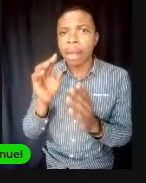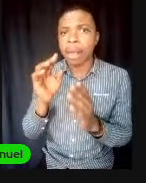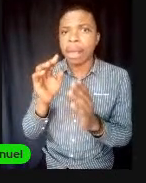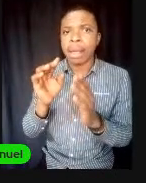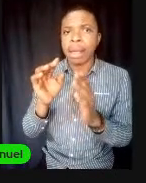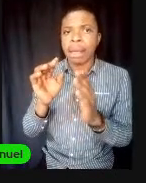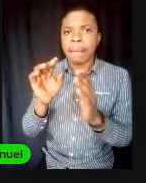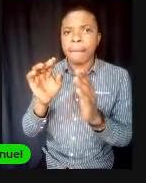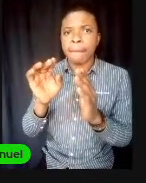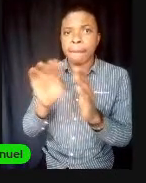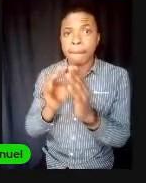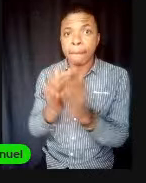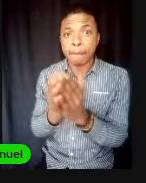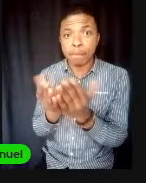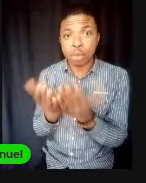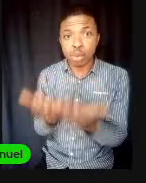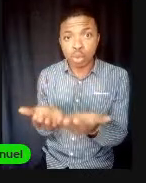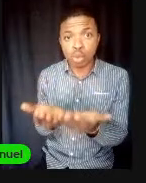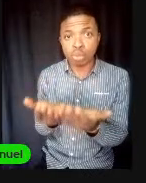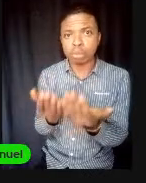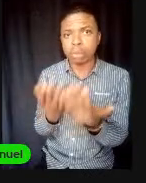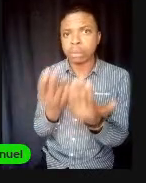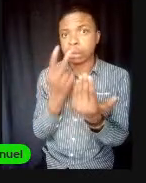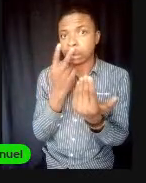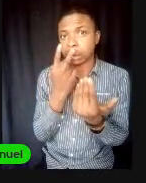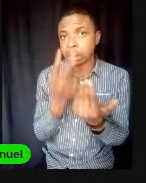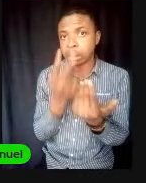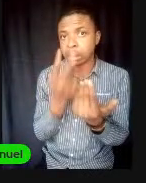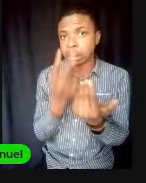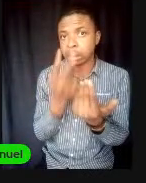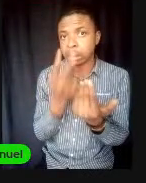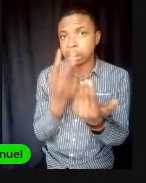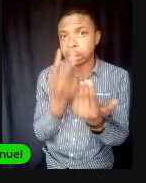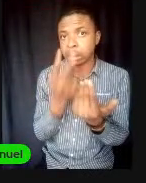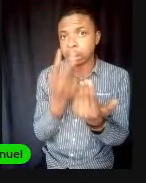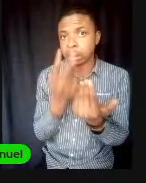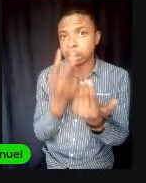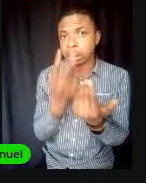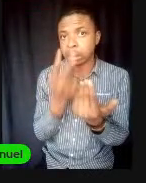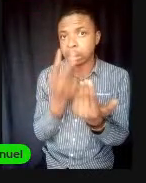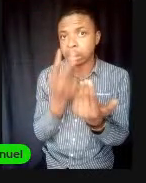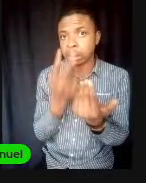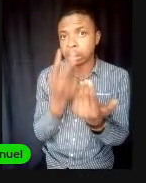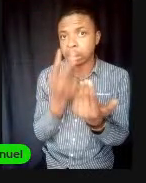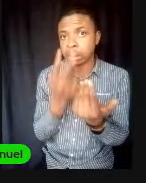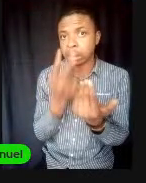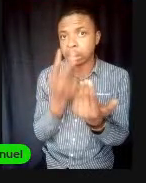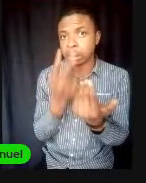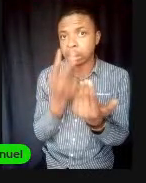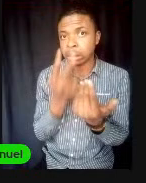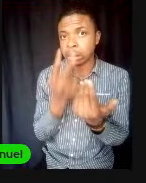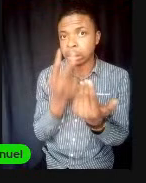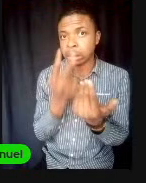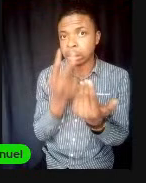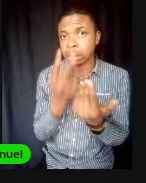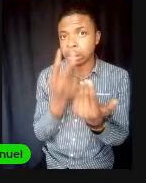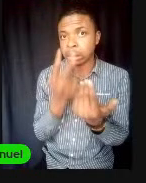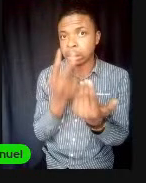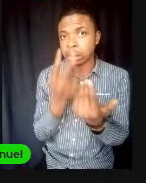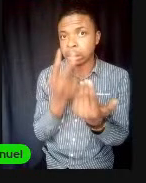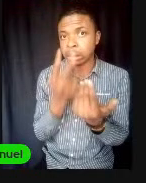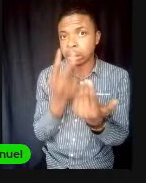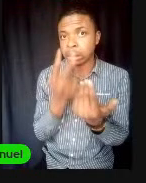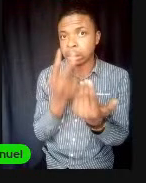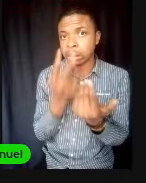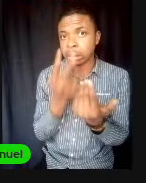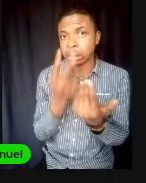picture and a text at the back using shapes. There's another book cover. This is a mock-up book, and this one hasn't been mocked up, but